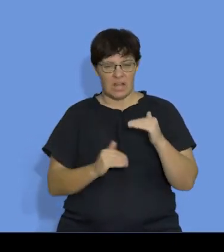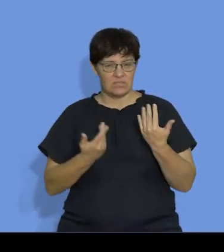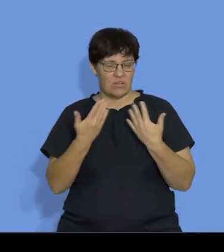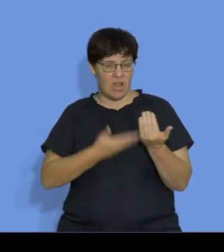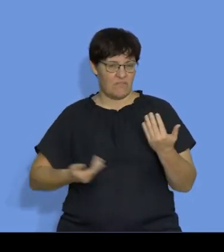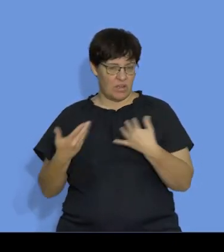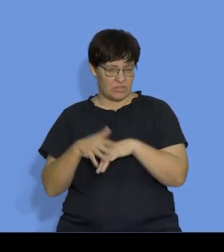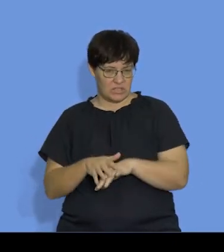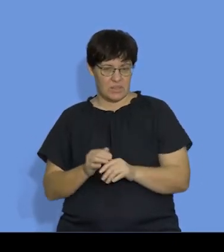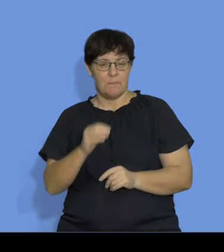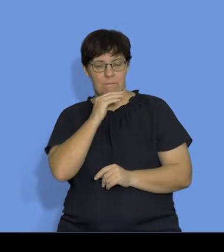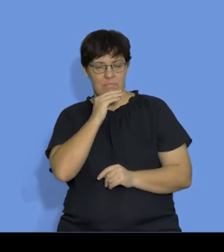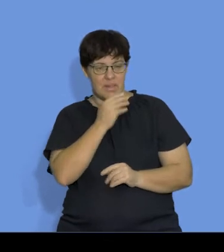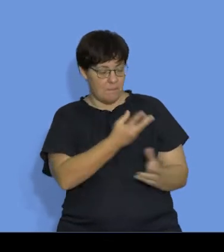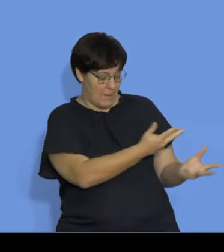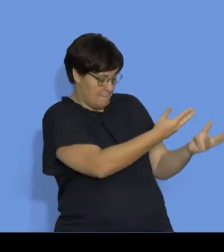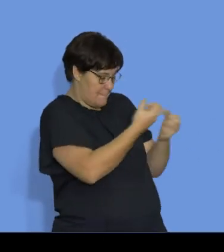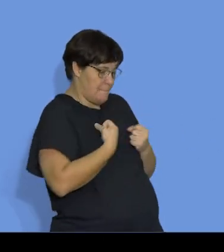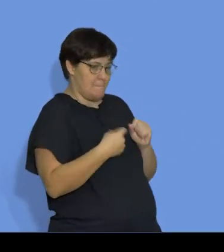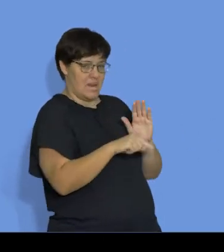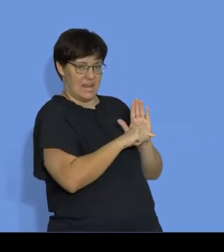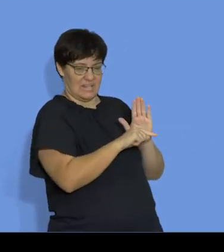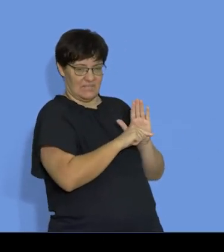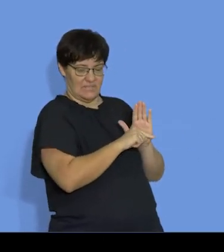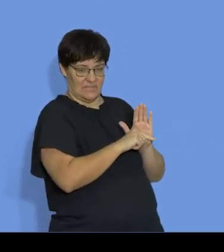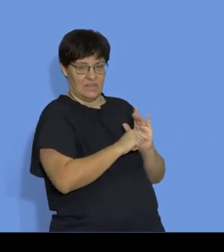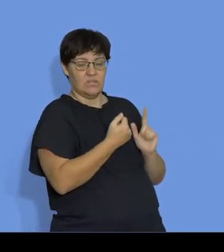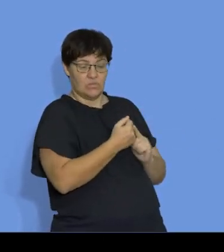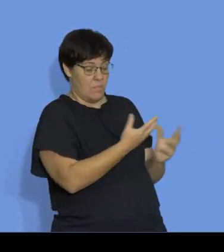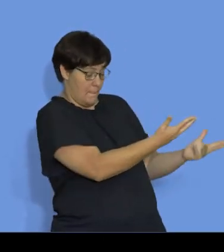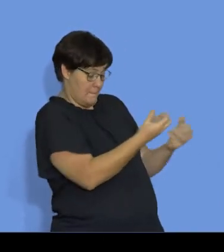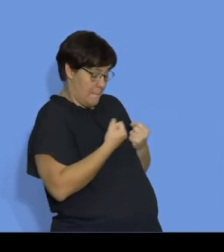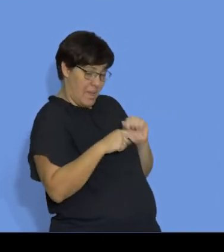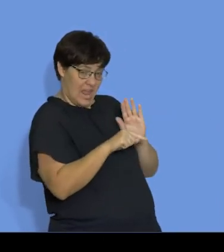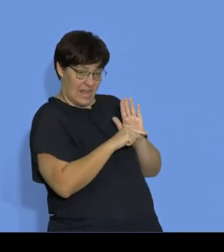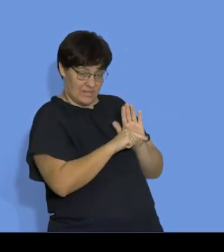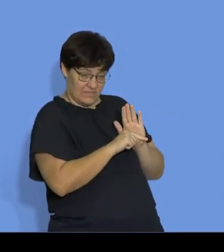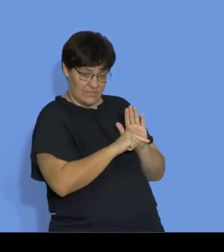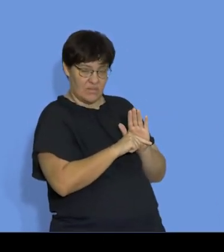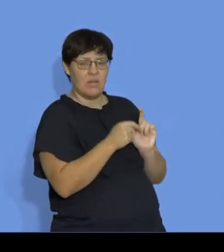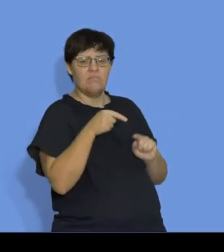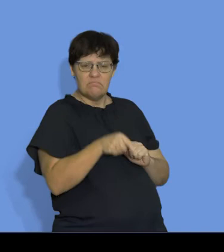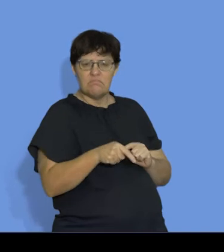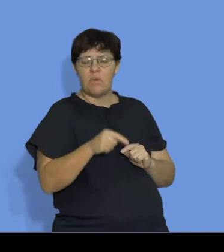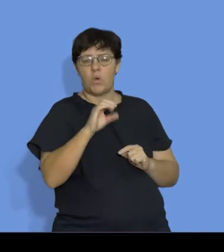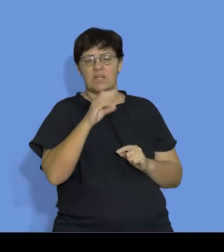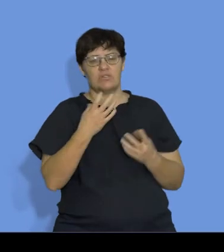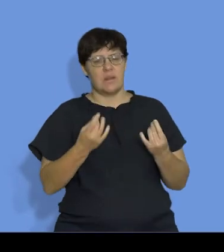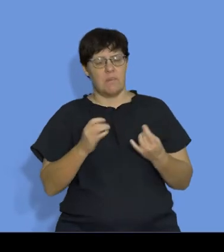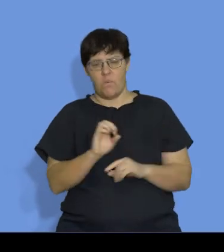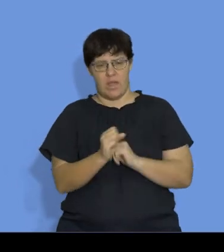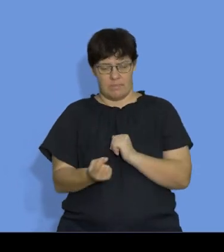with the gain of electrons. So if a substance gains electrons, what happens to its oxidation number? We have